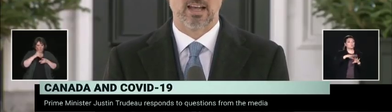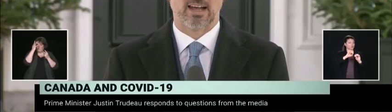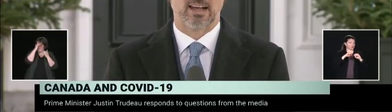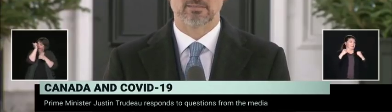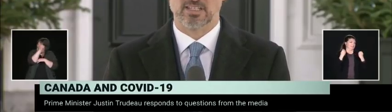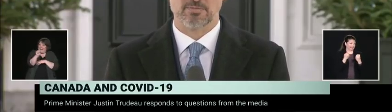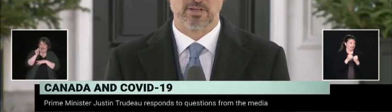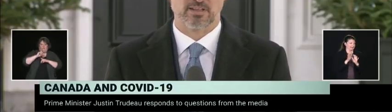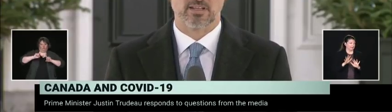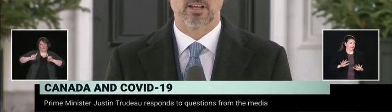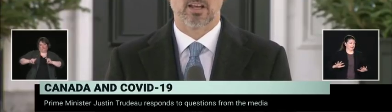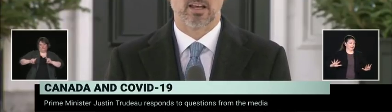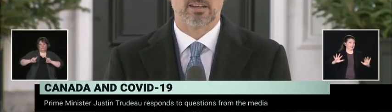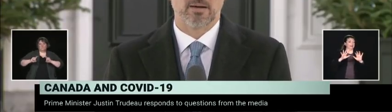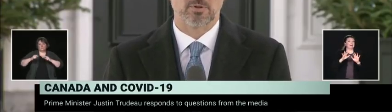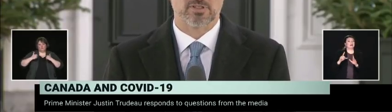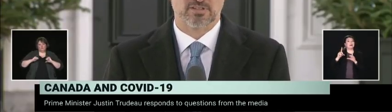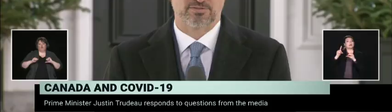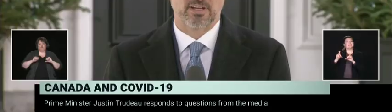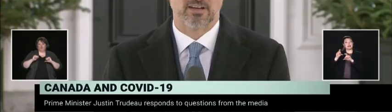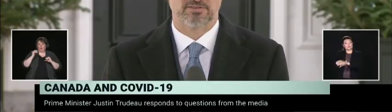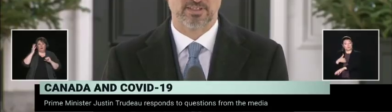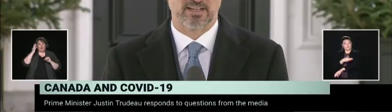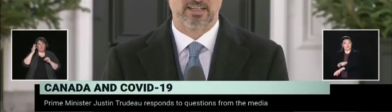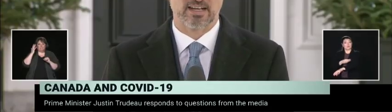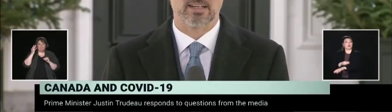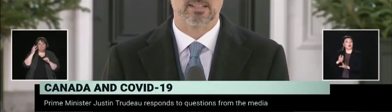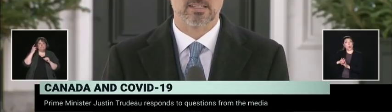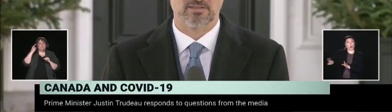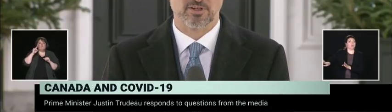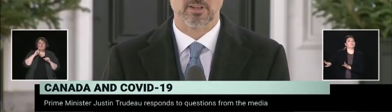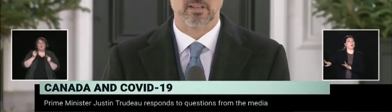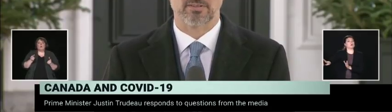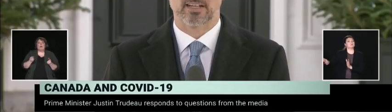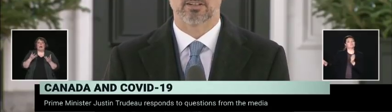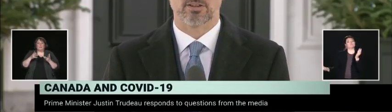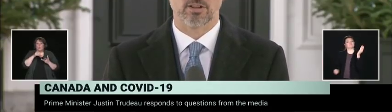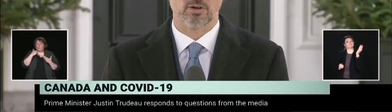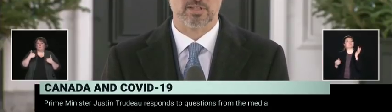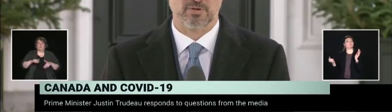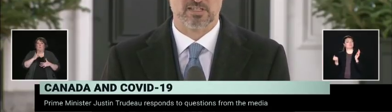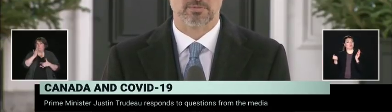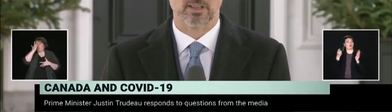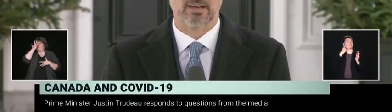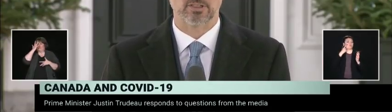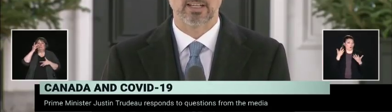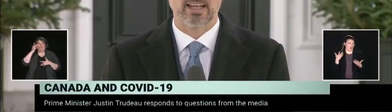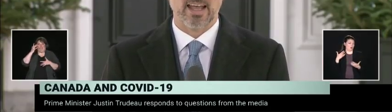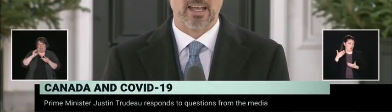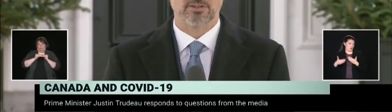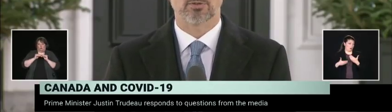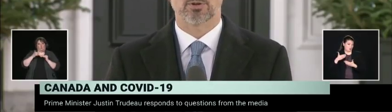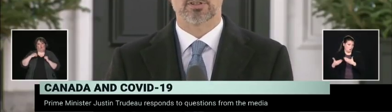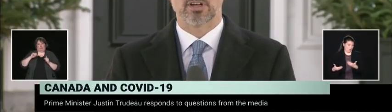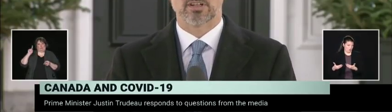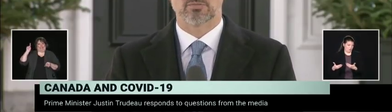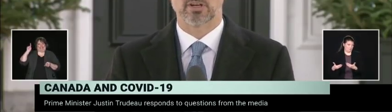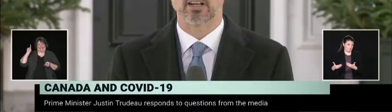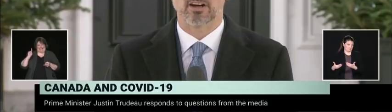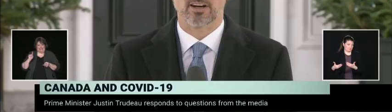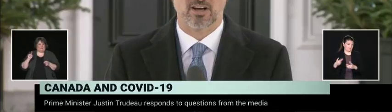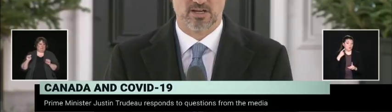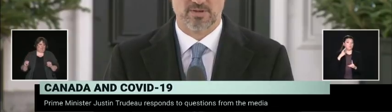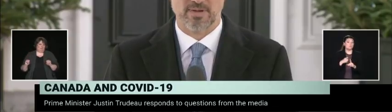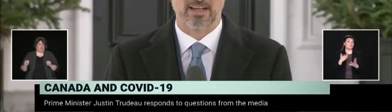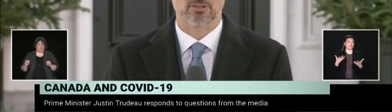this, keeping the numbers of Canadians severely infected to the lowest possible level, and of course, to